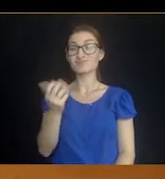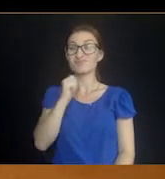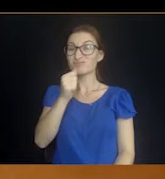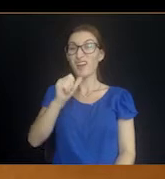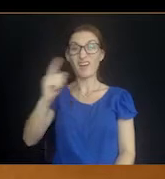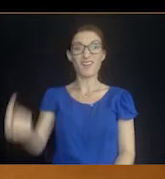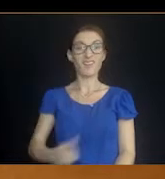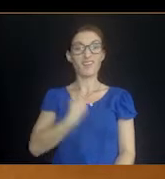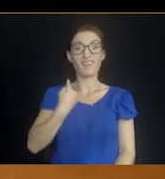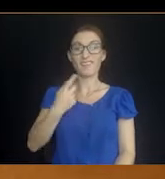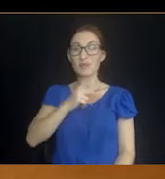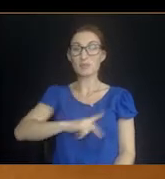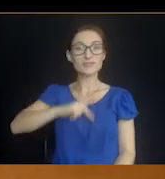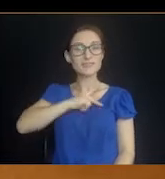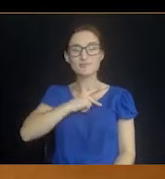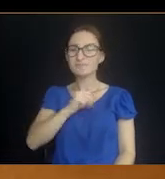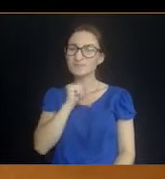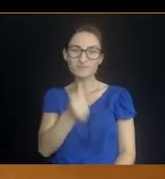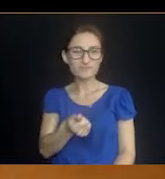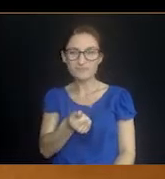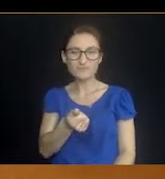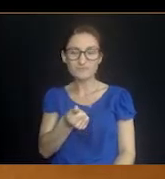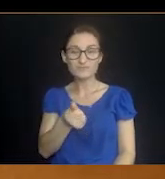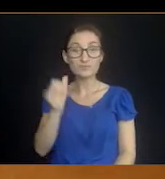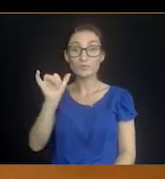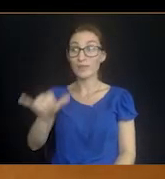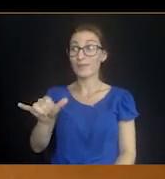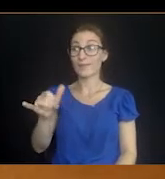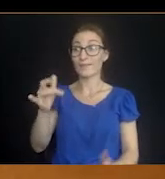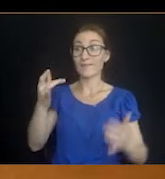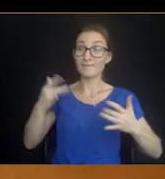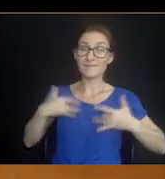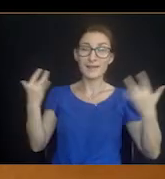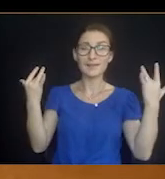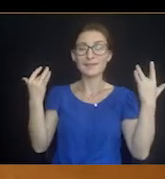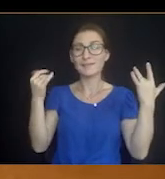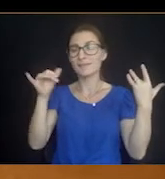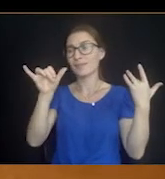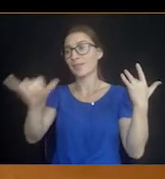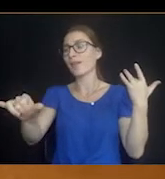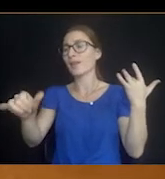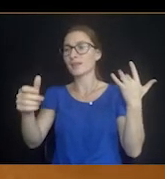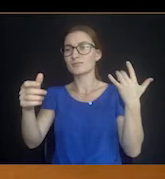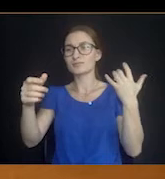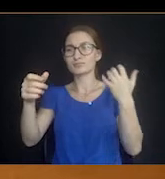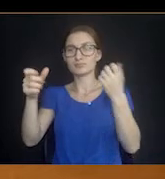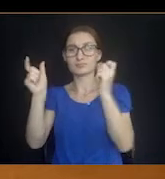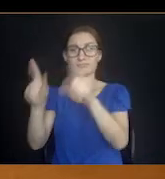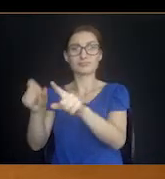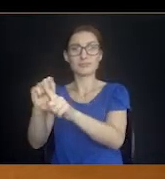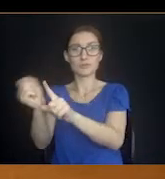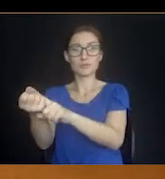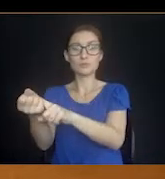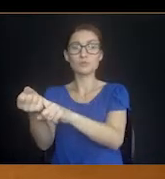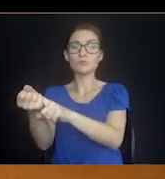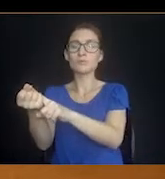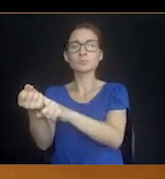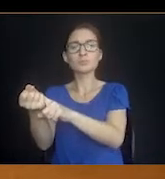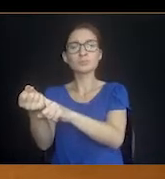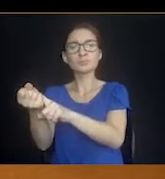you. You realize that nothing is personal, and so you can see people and things and